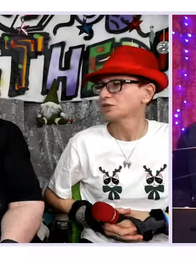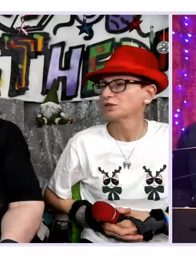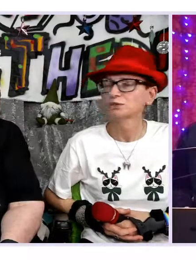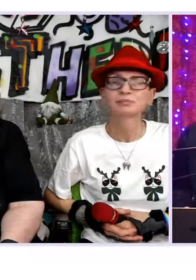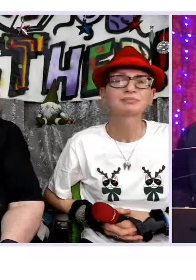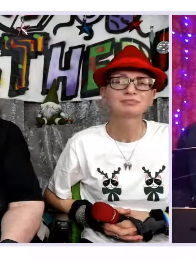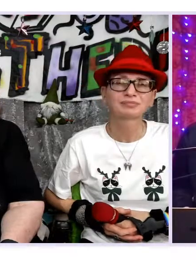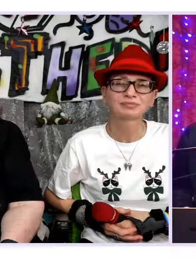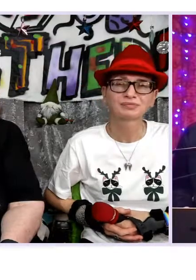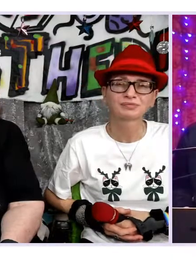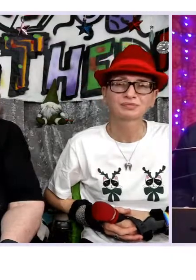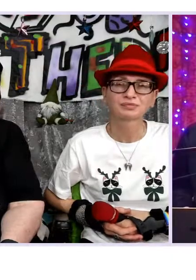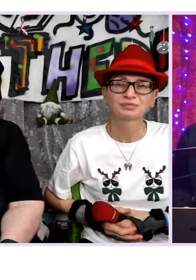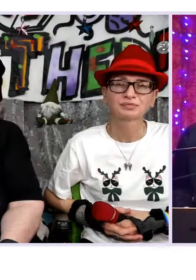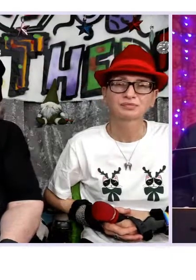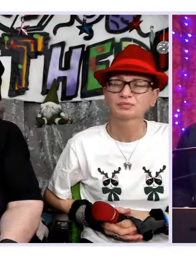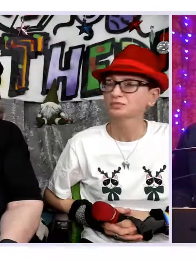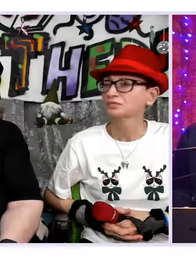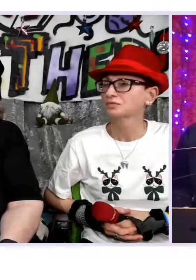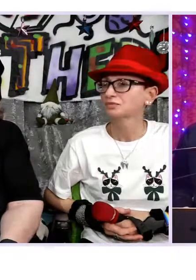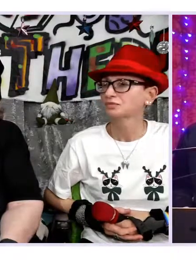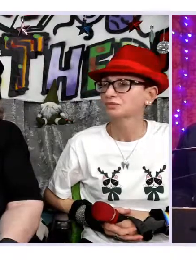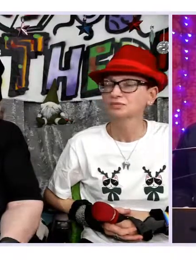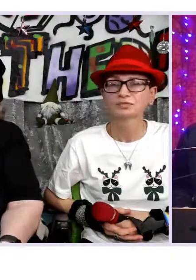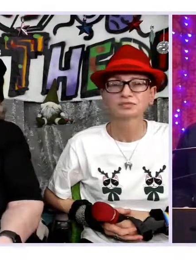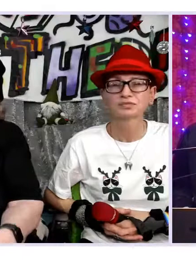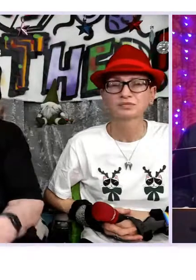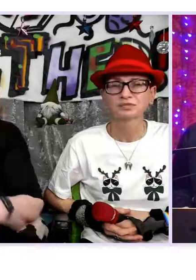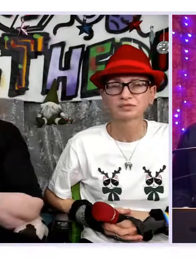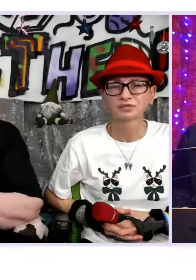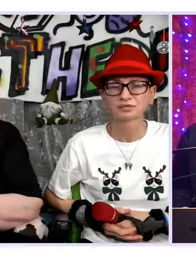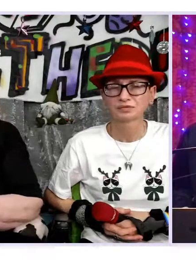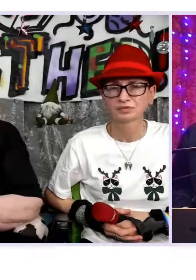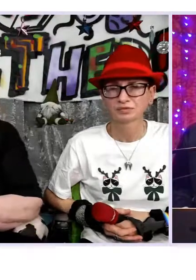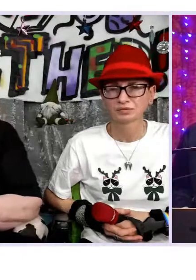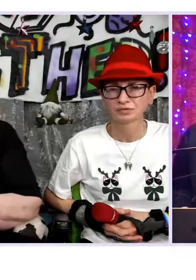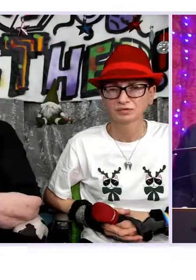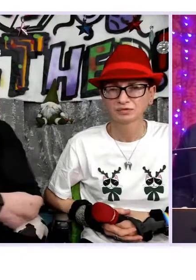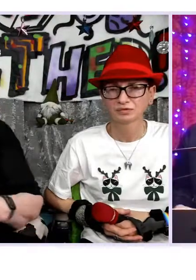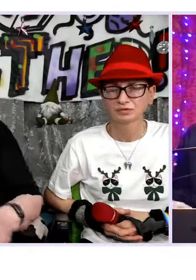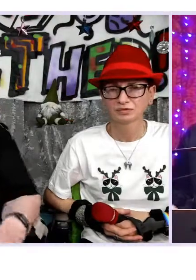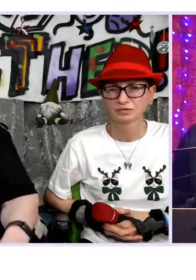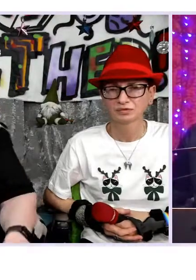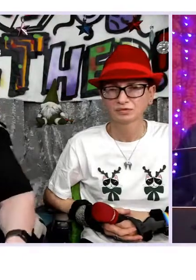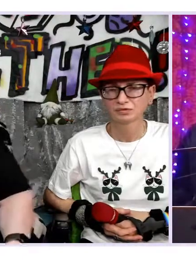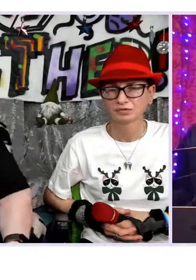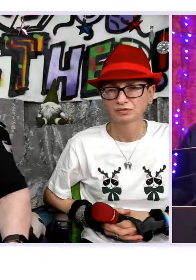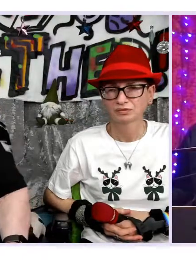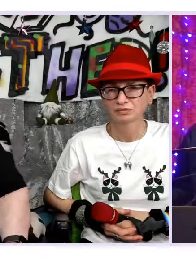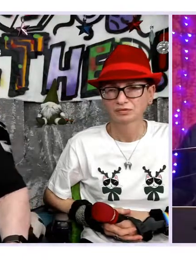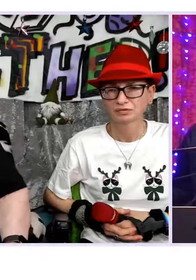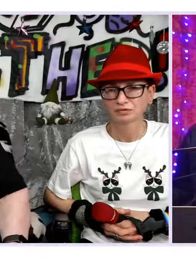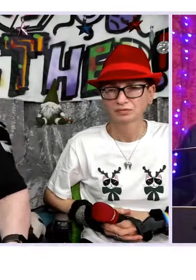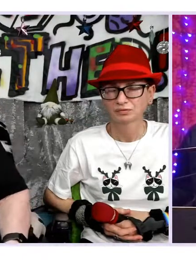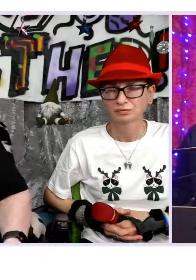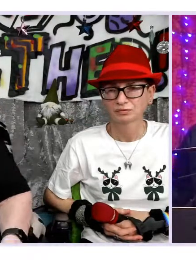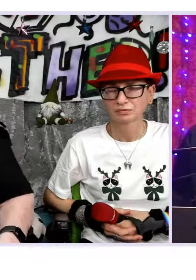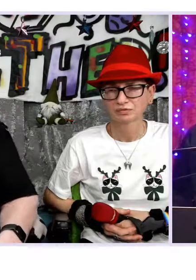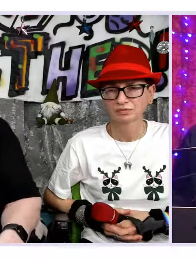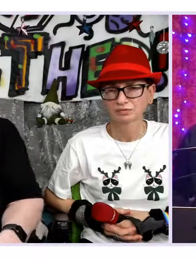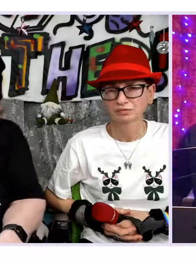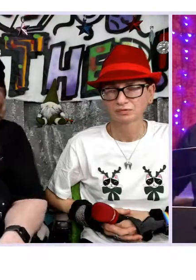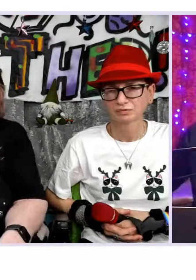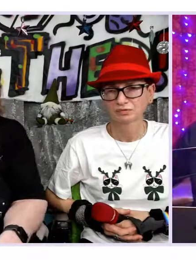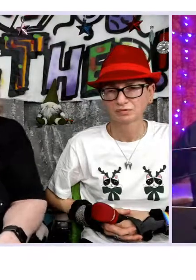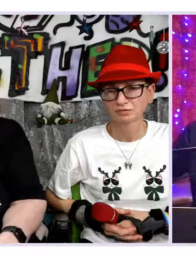it's a very bizarre. It's kind of in the future. There's the main character